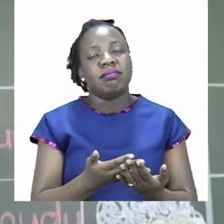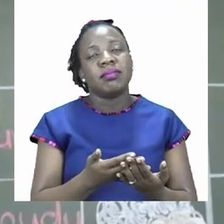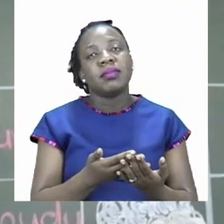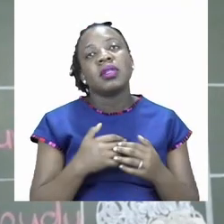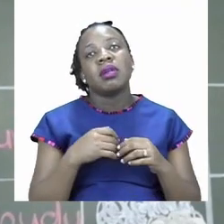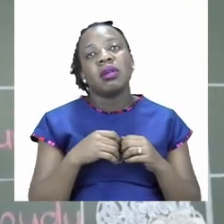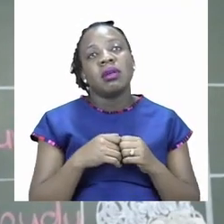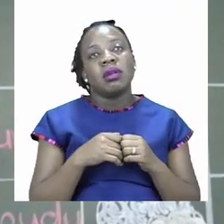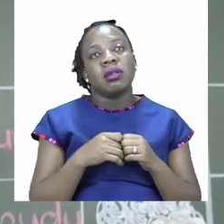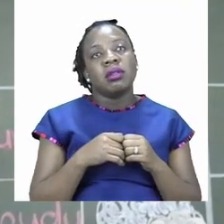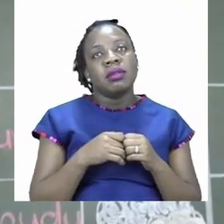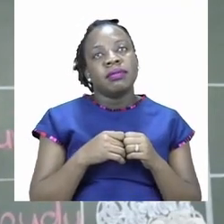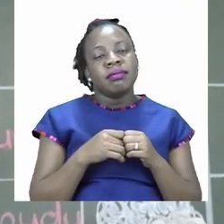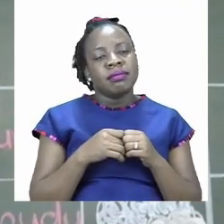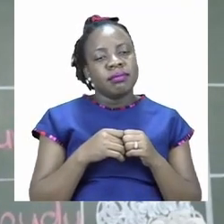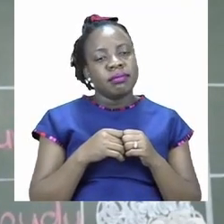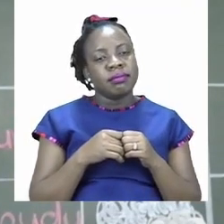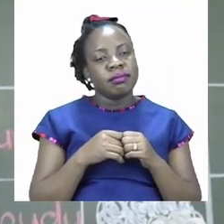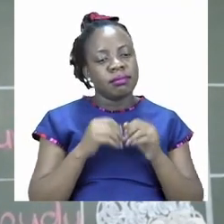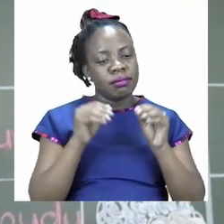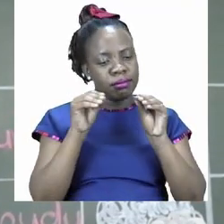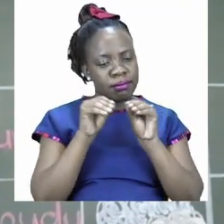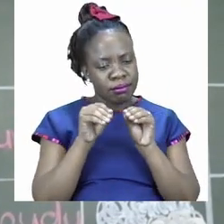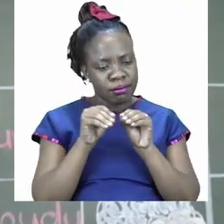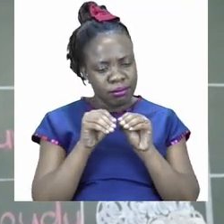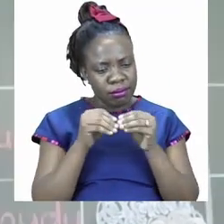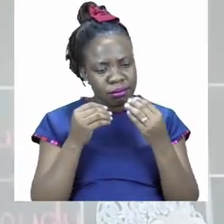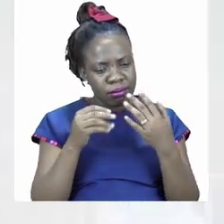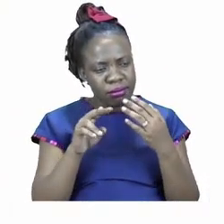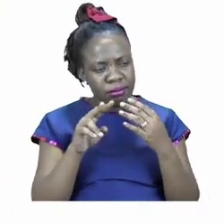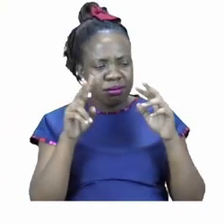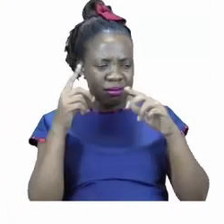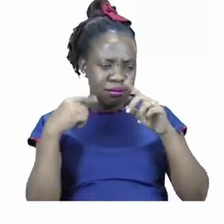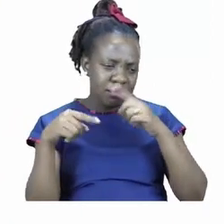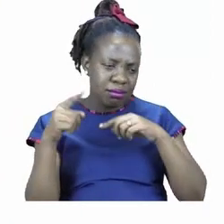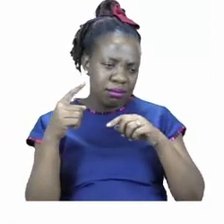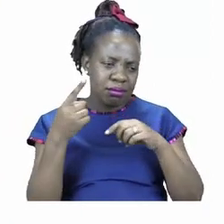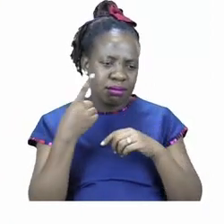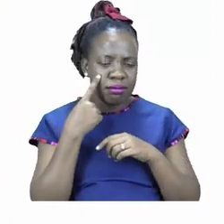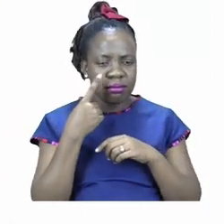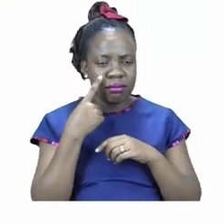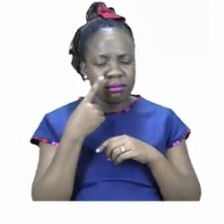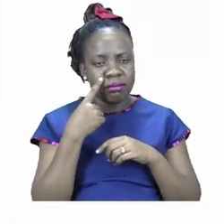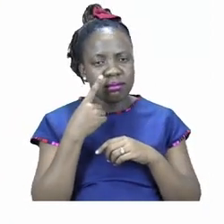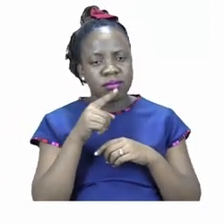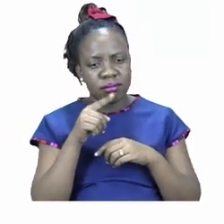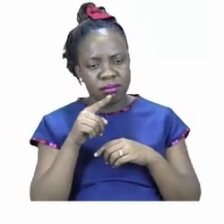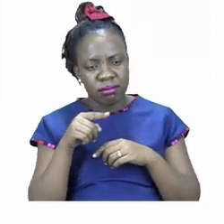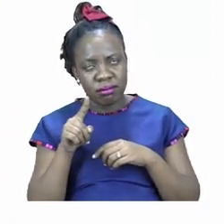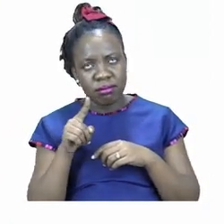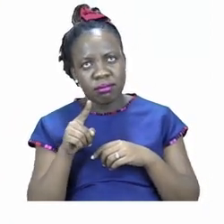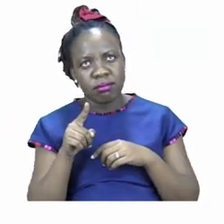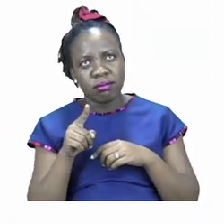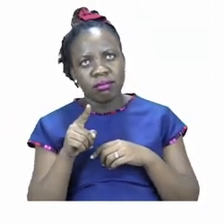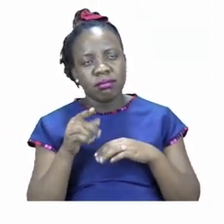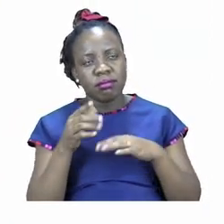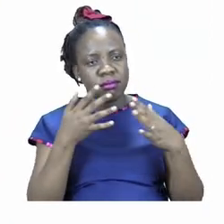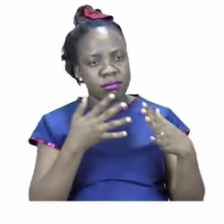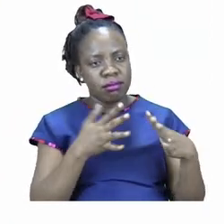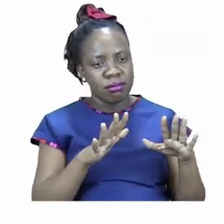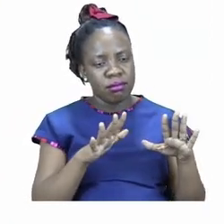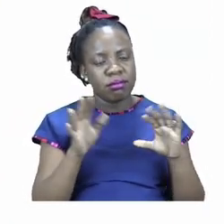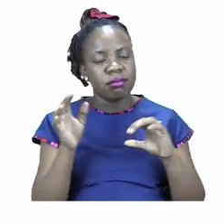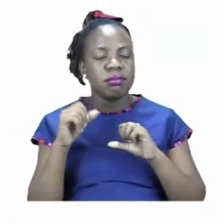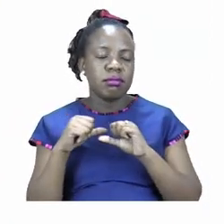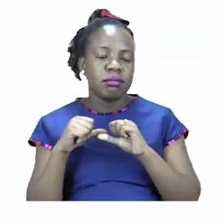get everything correct. And when you're done, we can move on to the next page, page 25. On page 25, we are